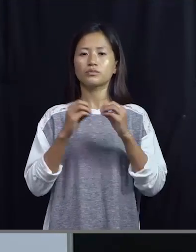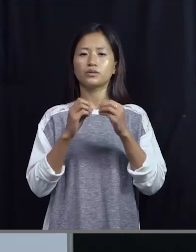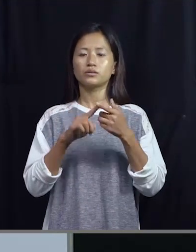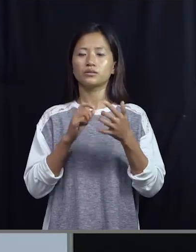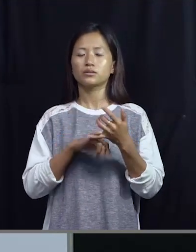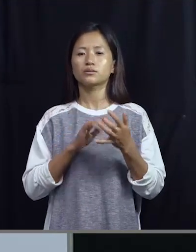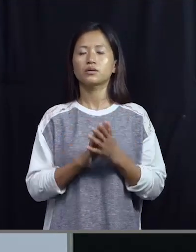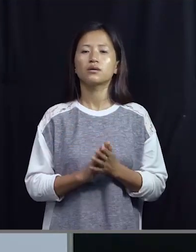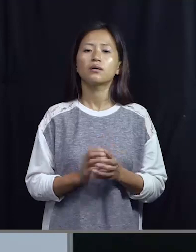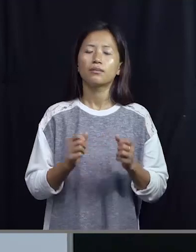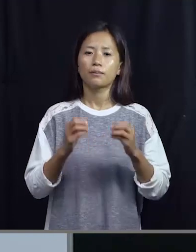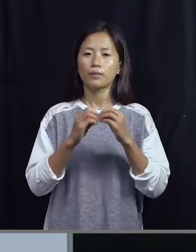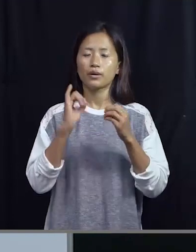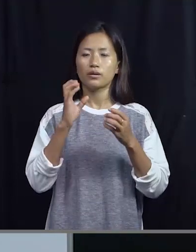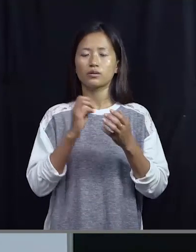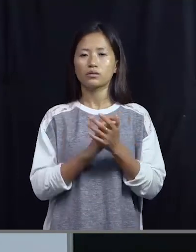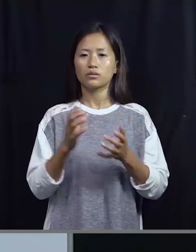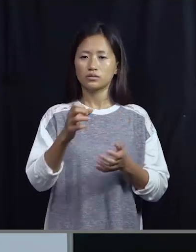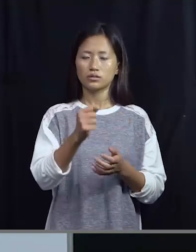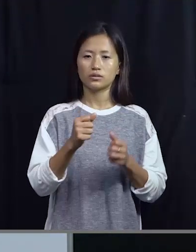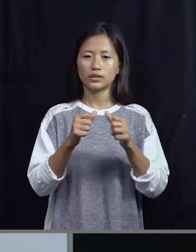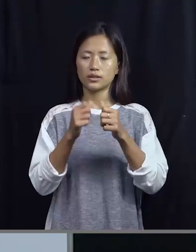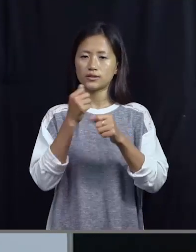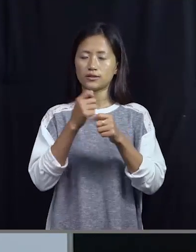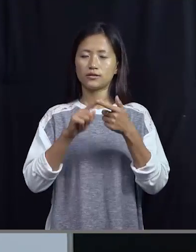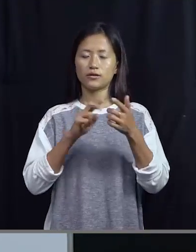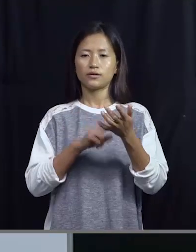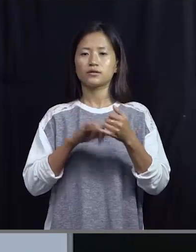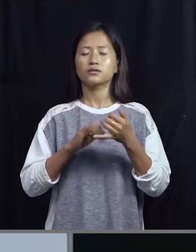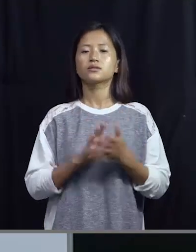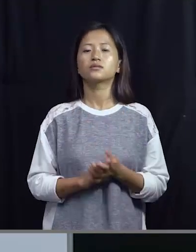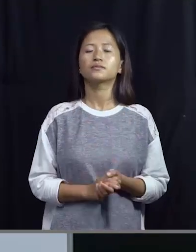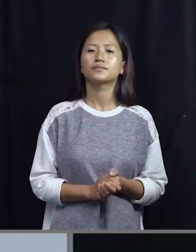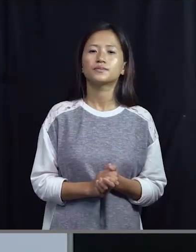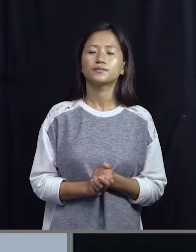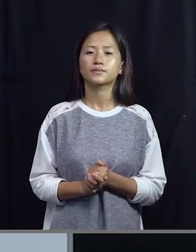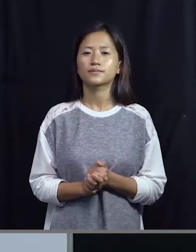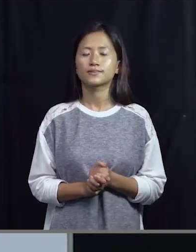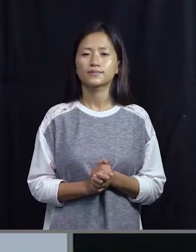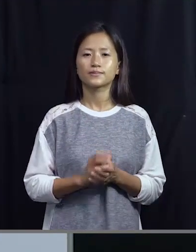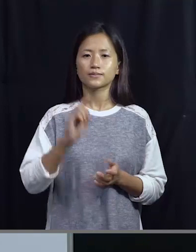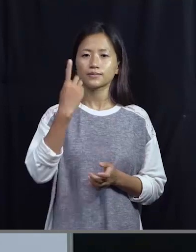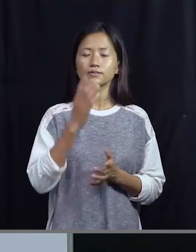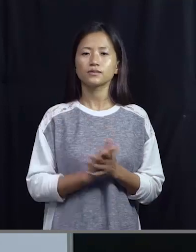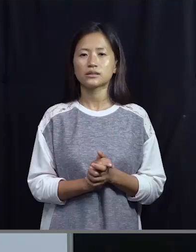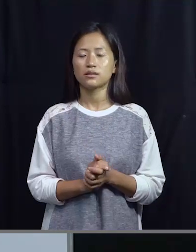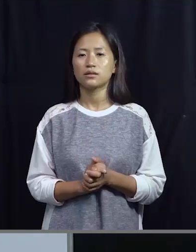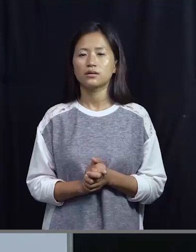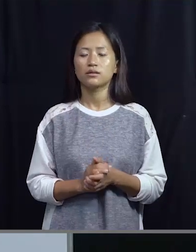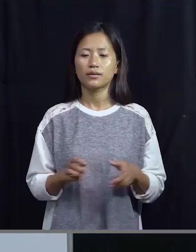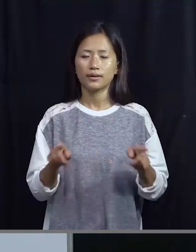biocontrol agents. That means they're controlling something, right? They're going to control something. So the first one is as